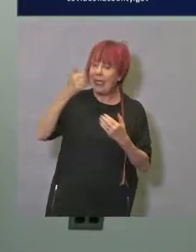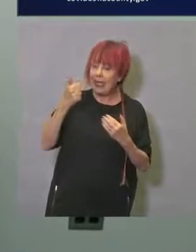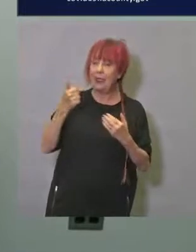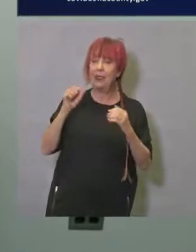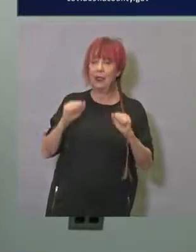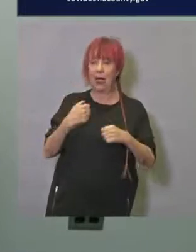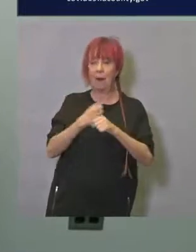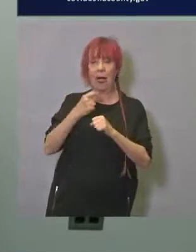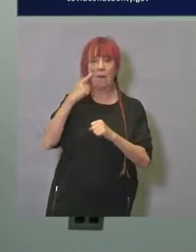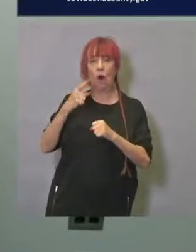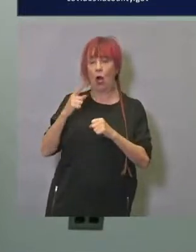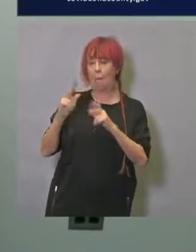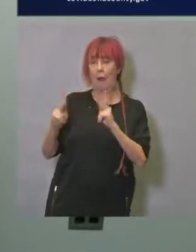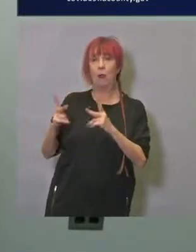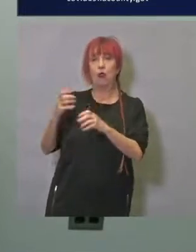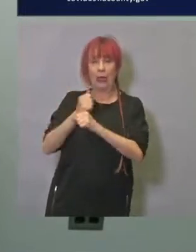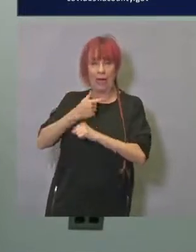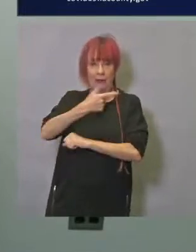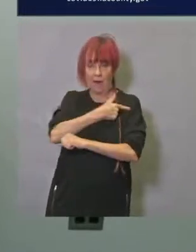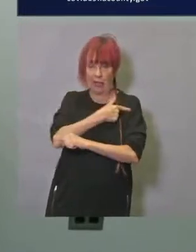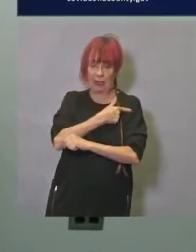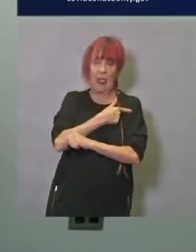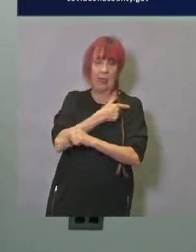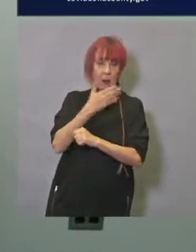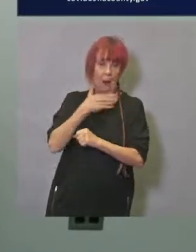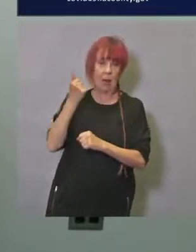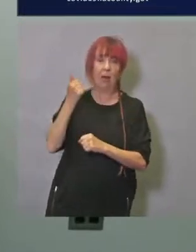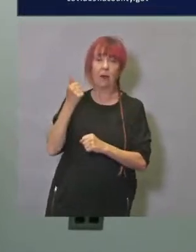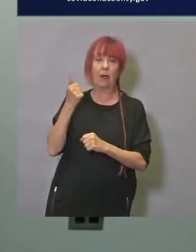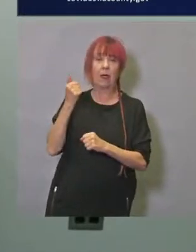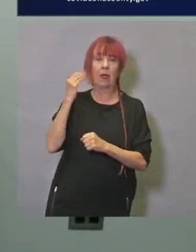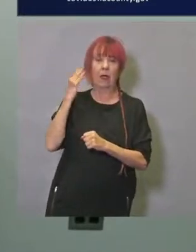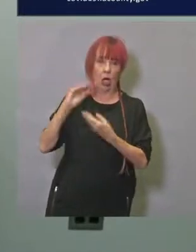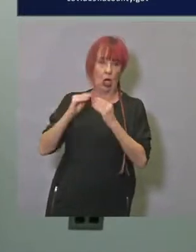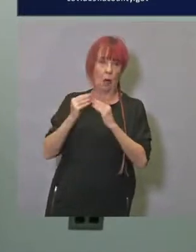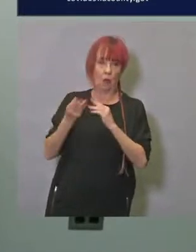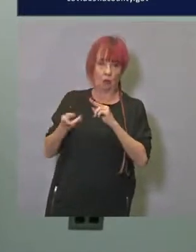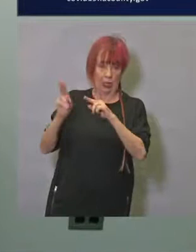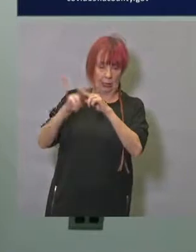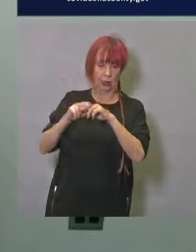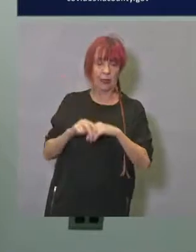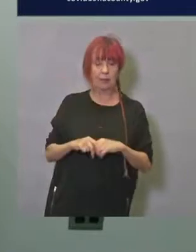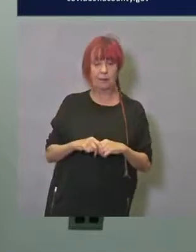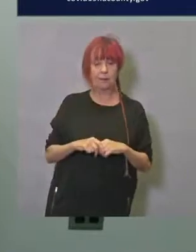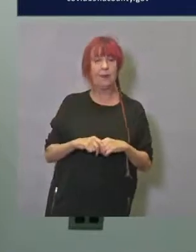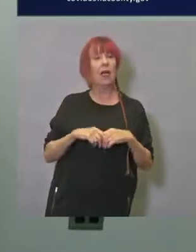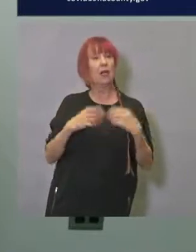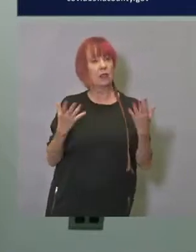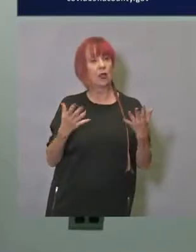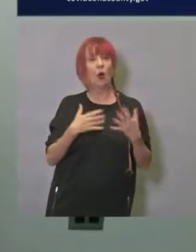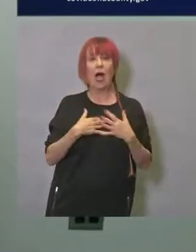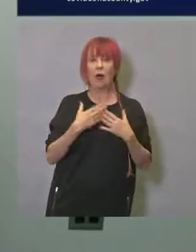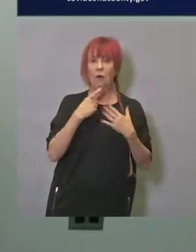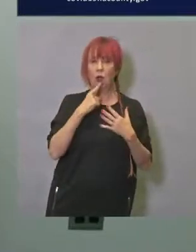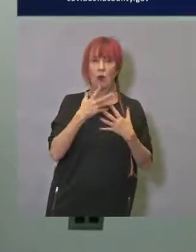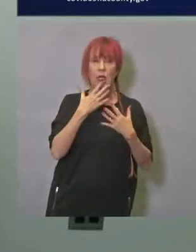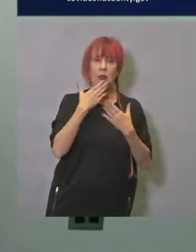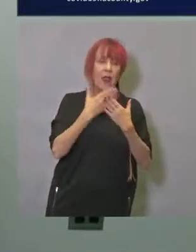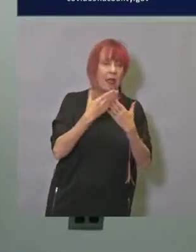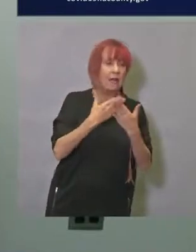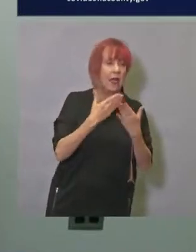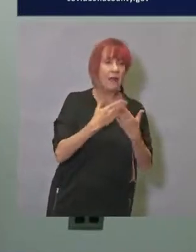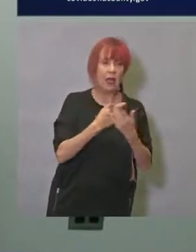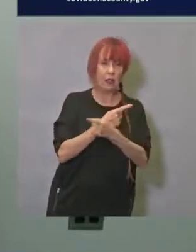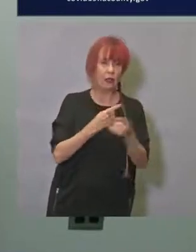get vaccinated, the more people will be able to get vaccinated. So I want to express a lot of gratitude for